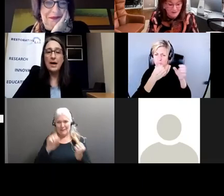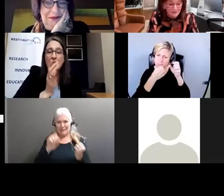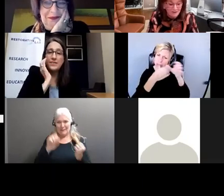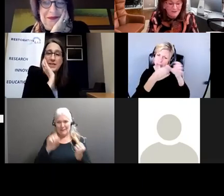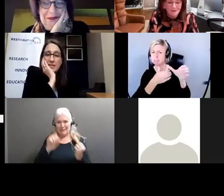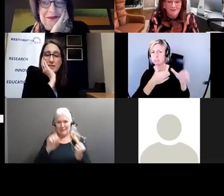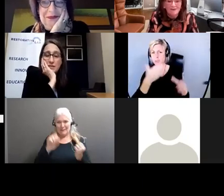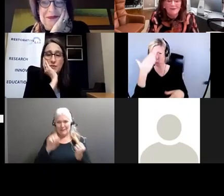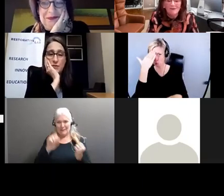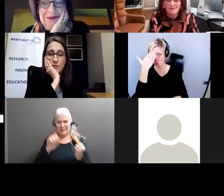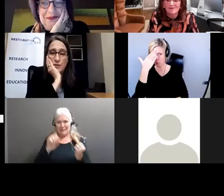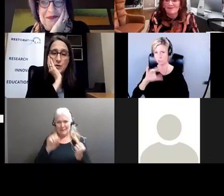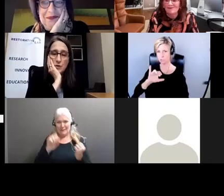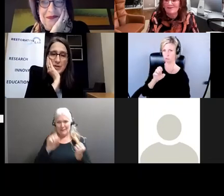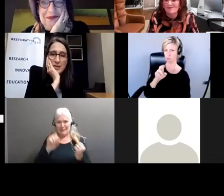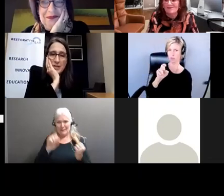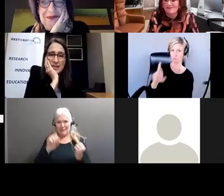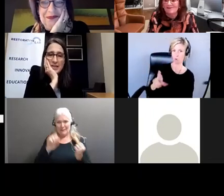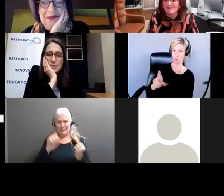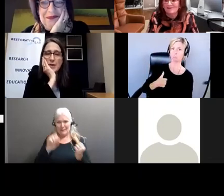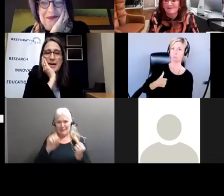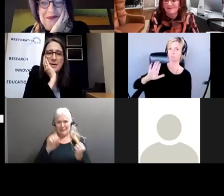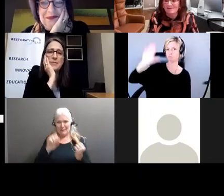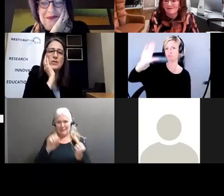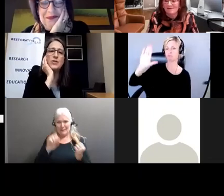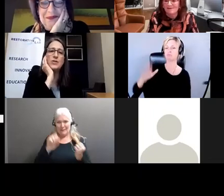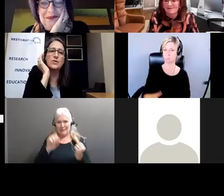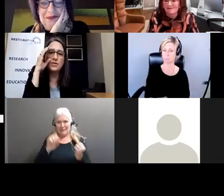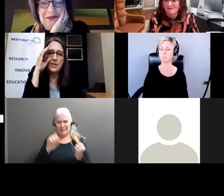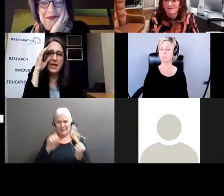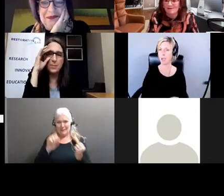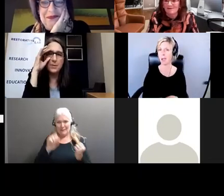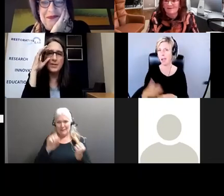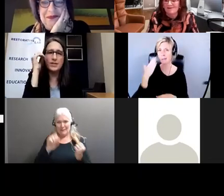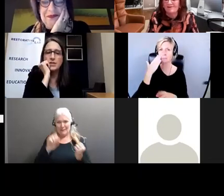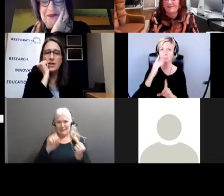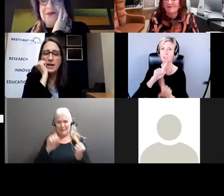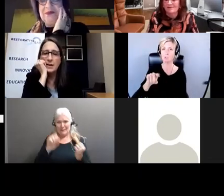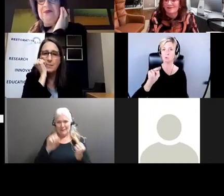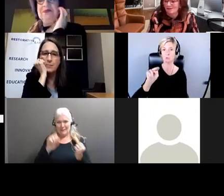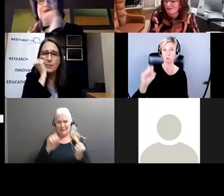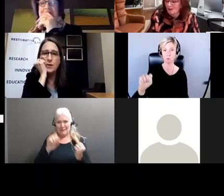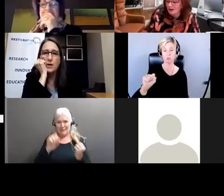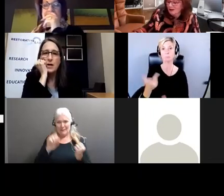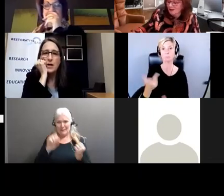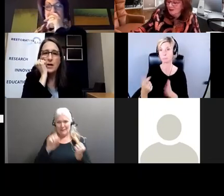I can give you the answer from Nova Scotia, I think is where you asked. So the adult protection